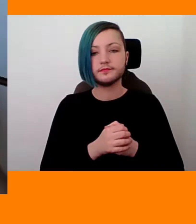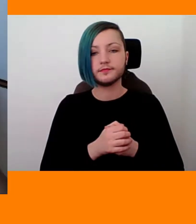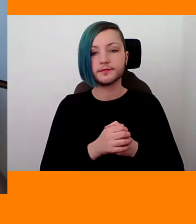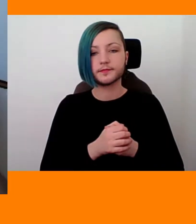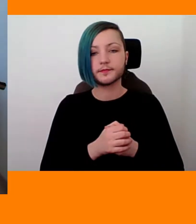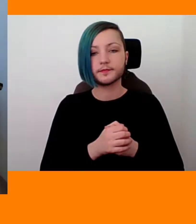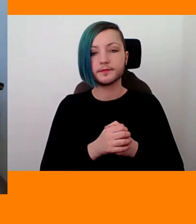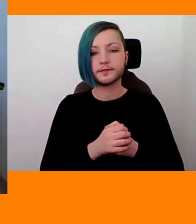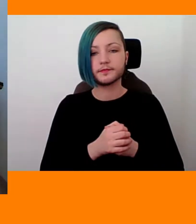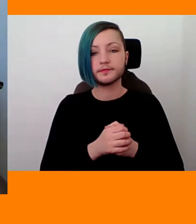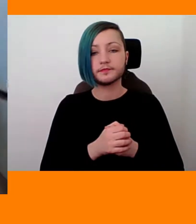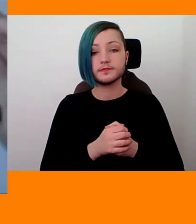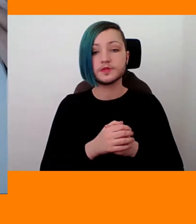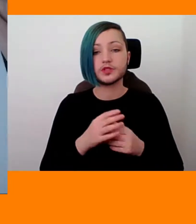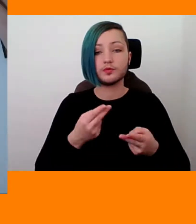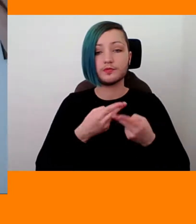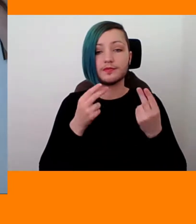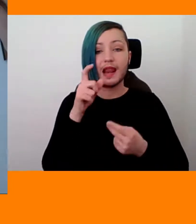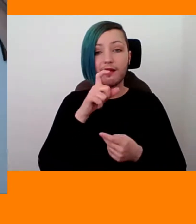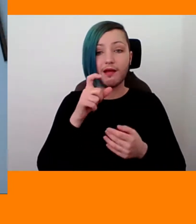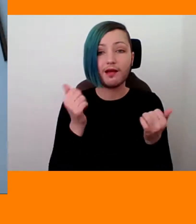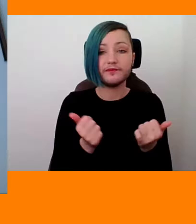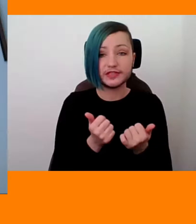So once you're done with your lightest colour pencil,